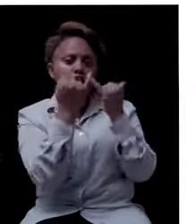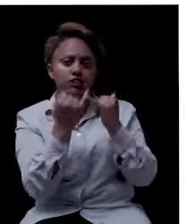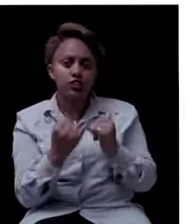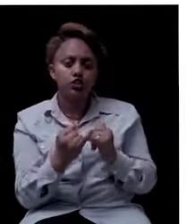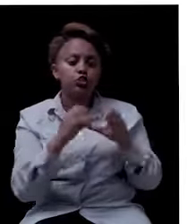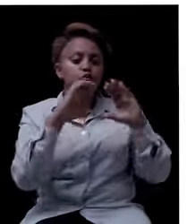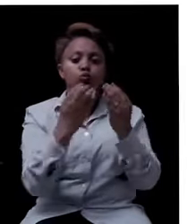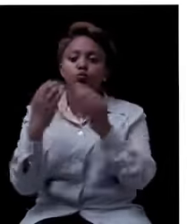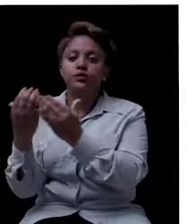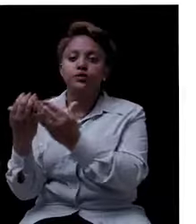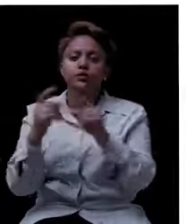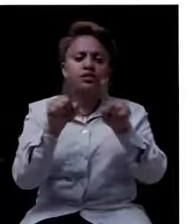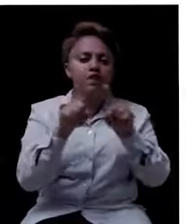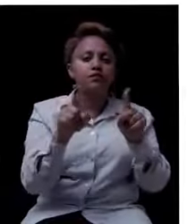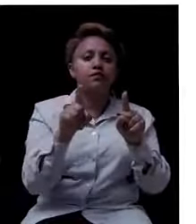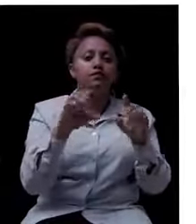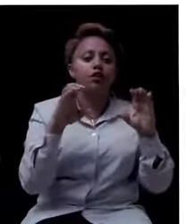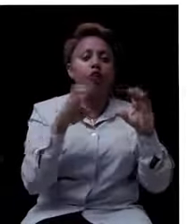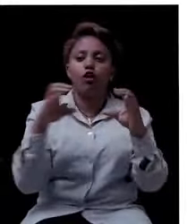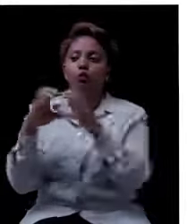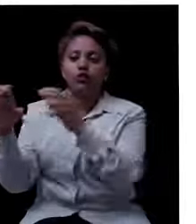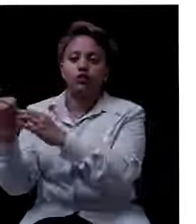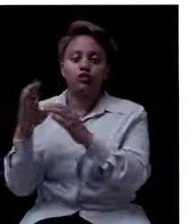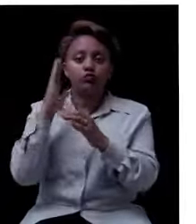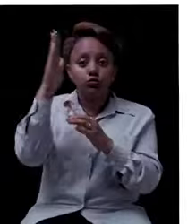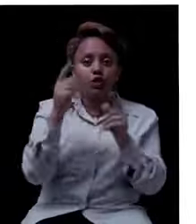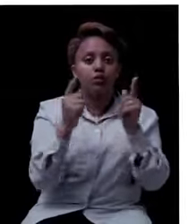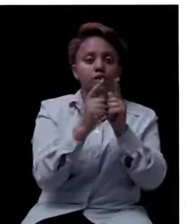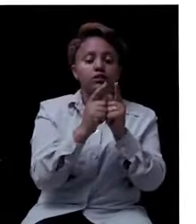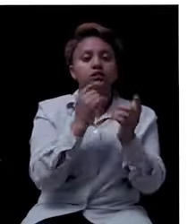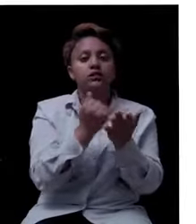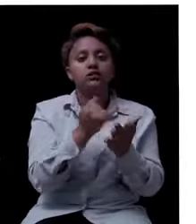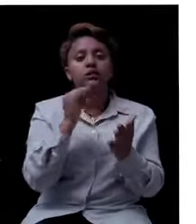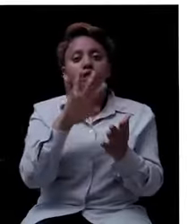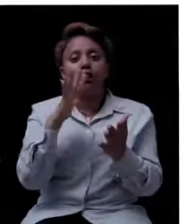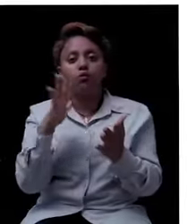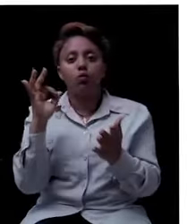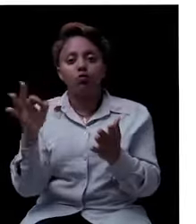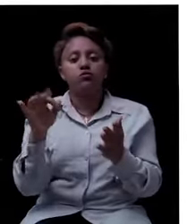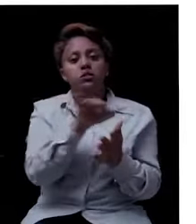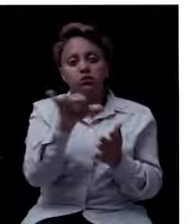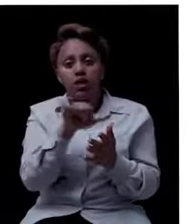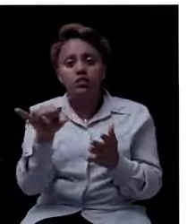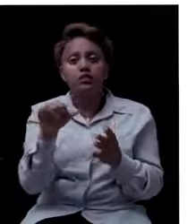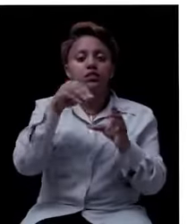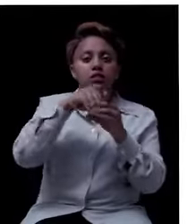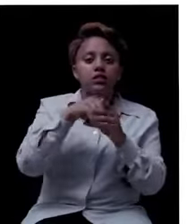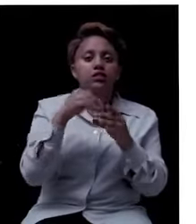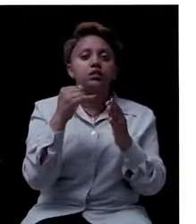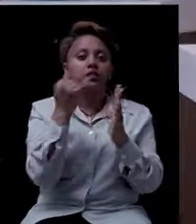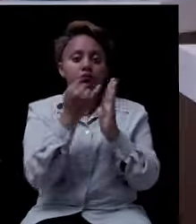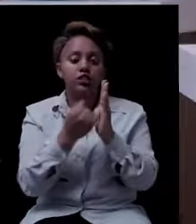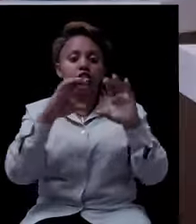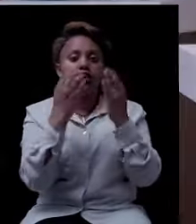into different categories. Feature matching is a type of pattern detection that matches similarities in image to help